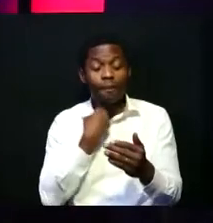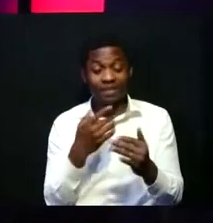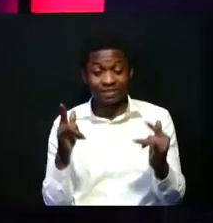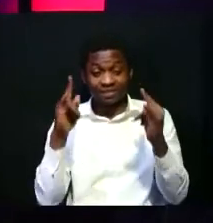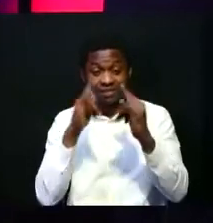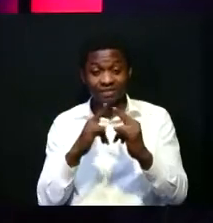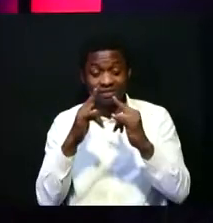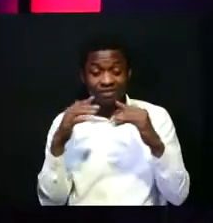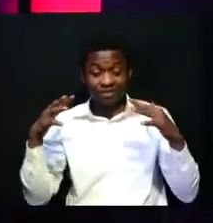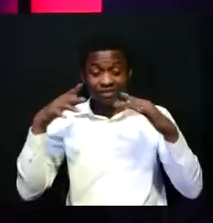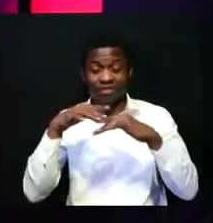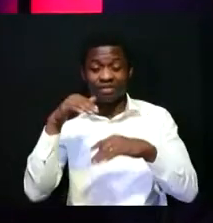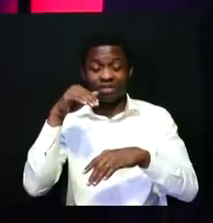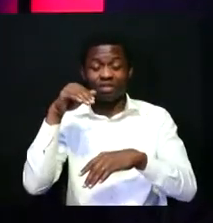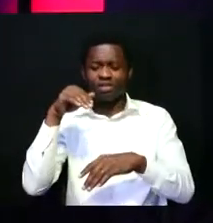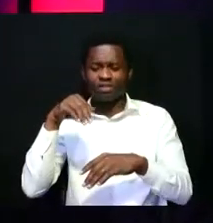This is